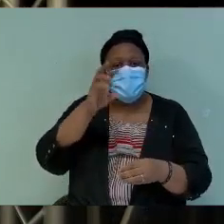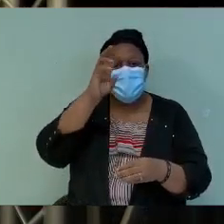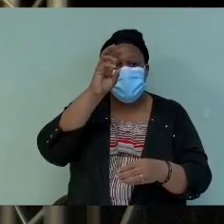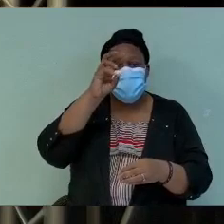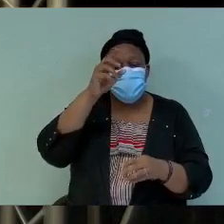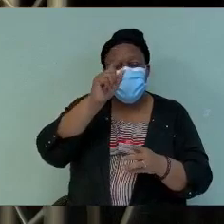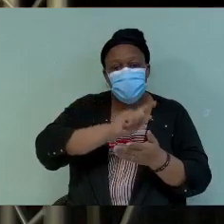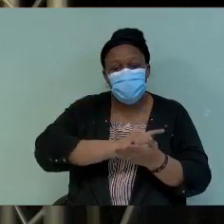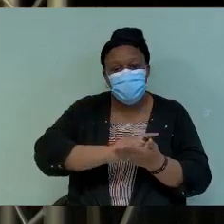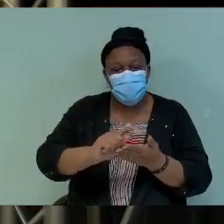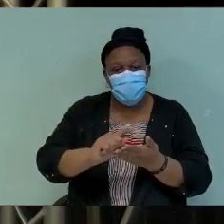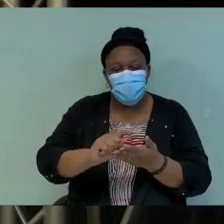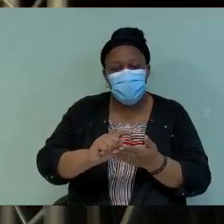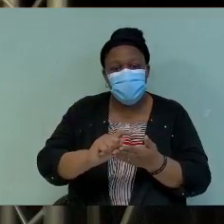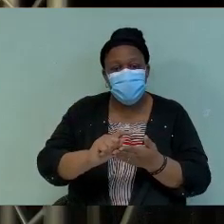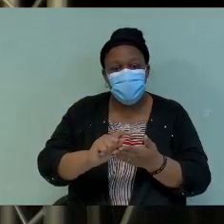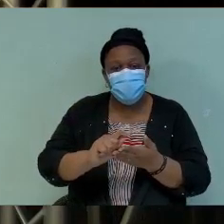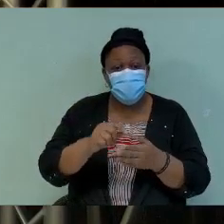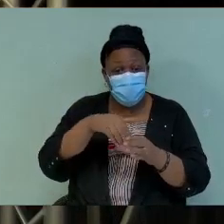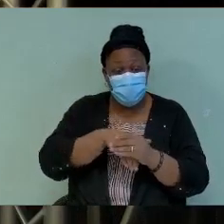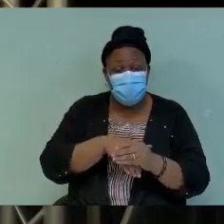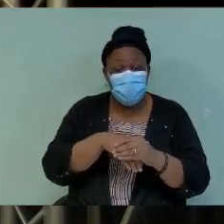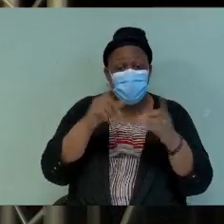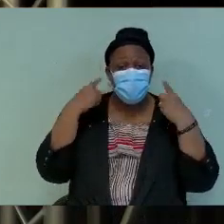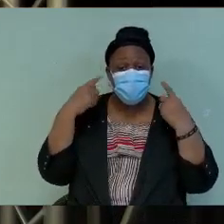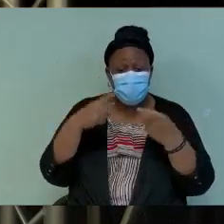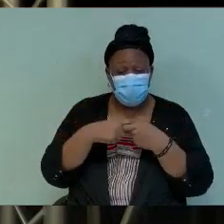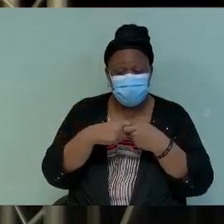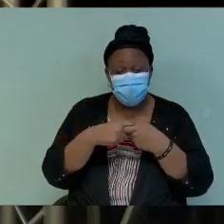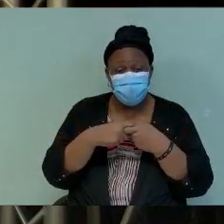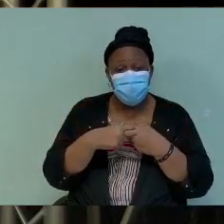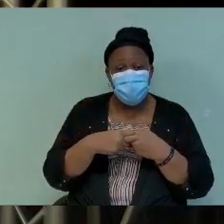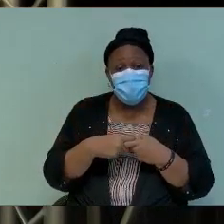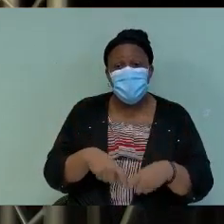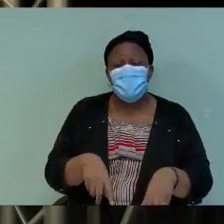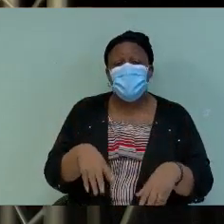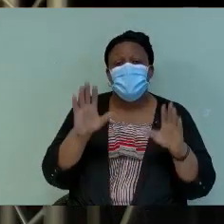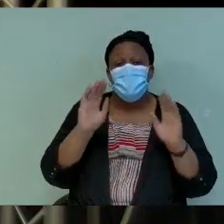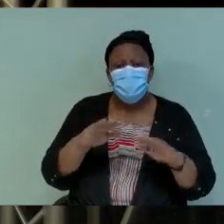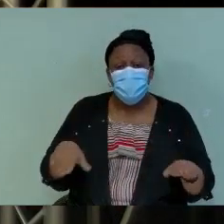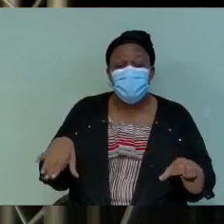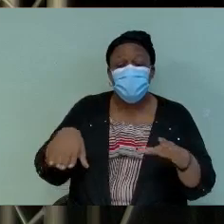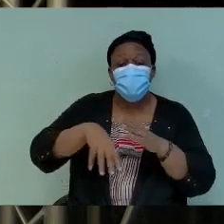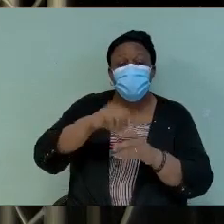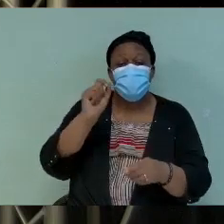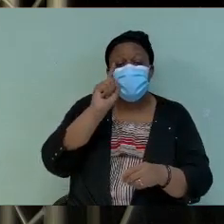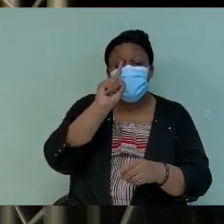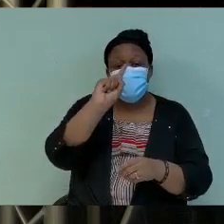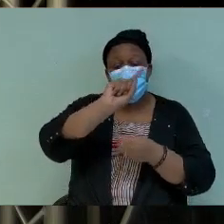children were allowed out for 1 hour to play. And they also celebrated the